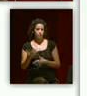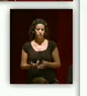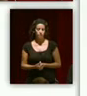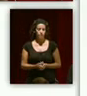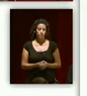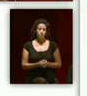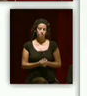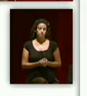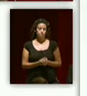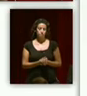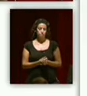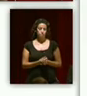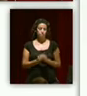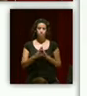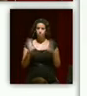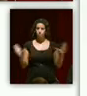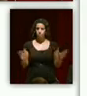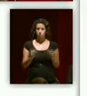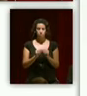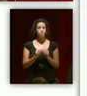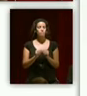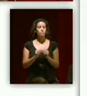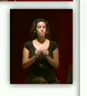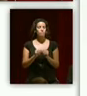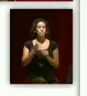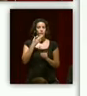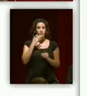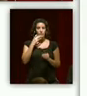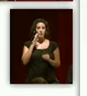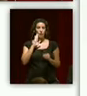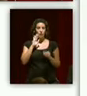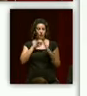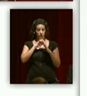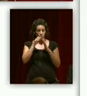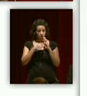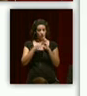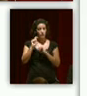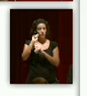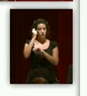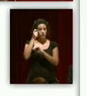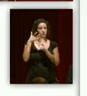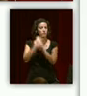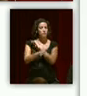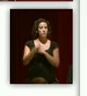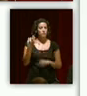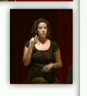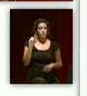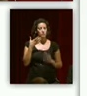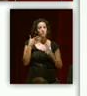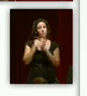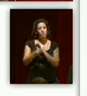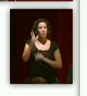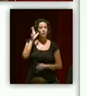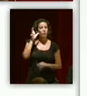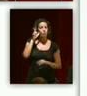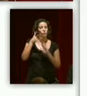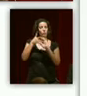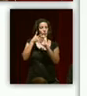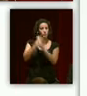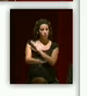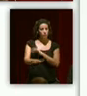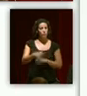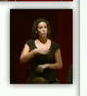play a DVD and have this audio description available. So in short, if we manage to fulfill all these objectives, what we would be